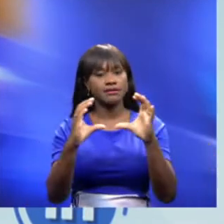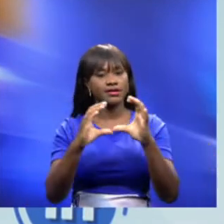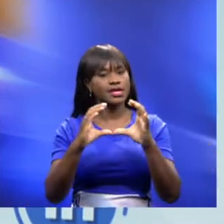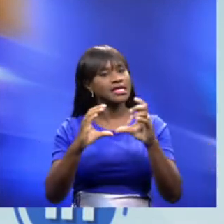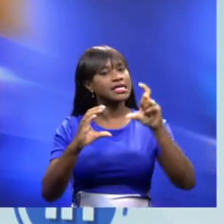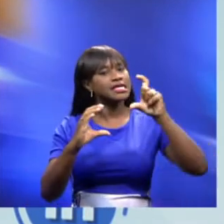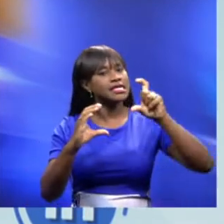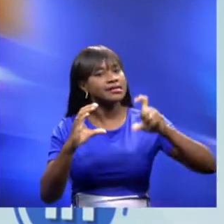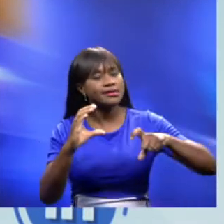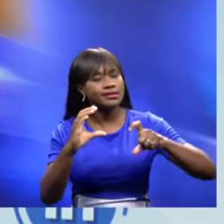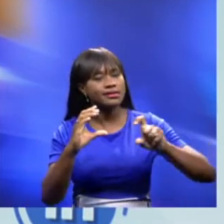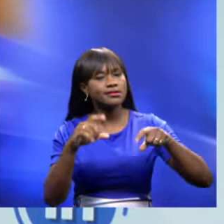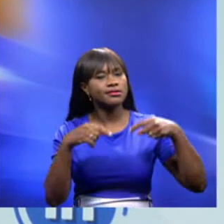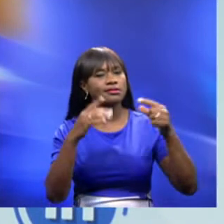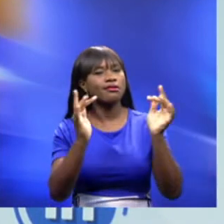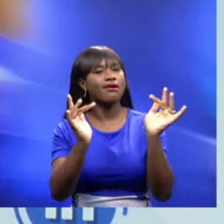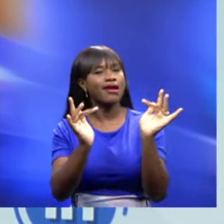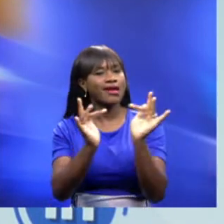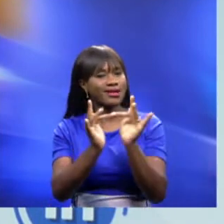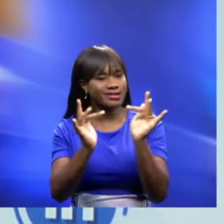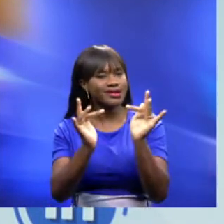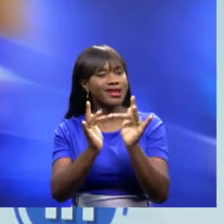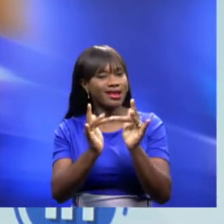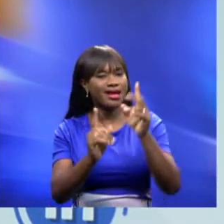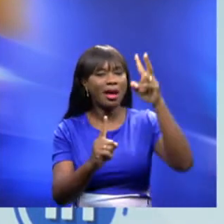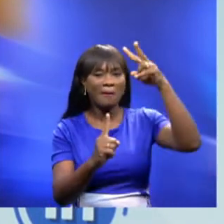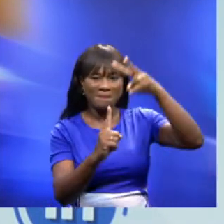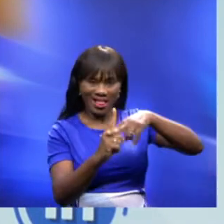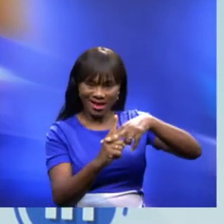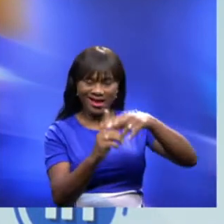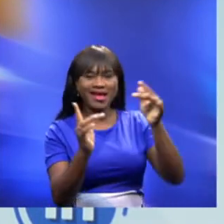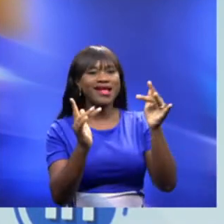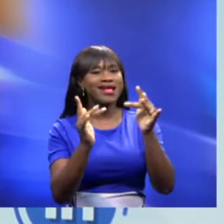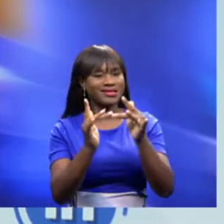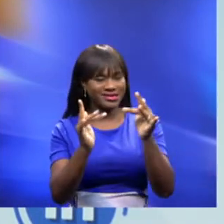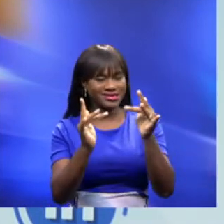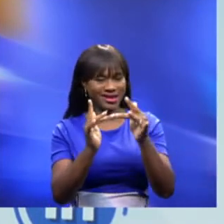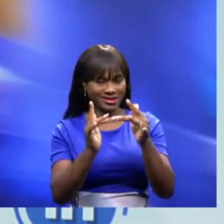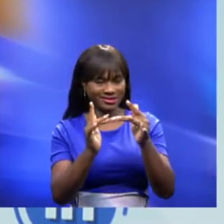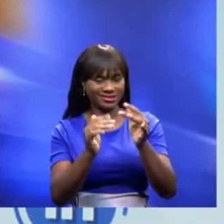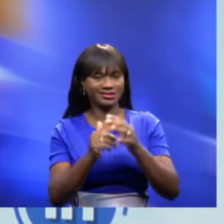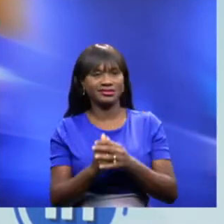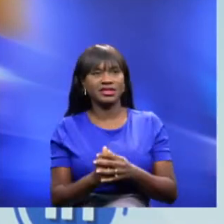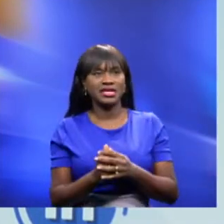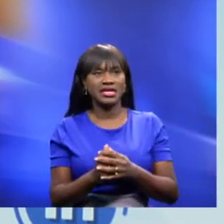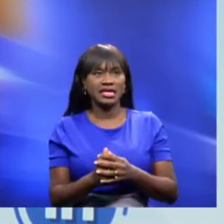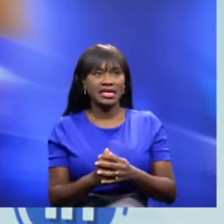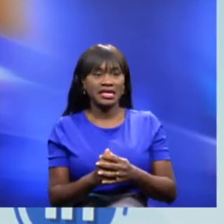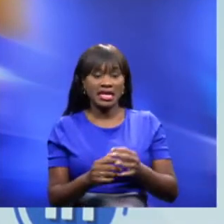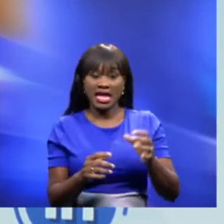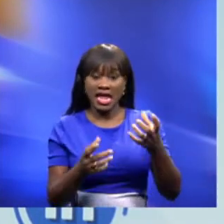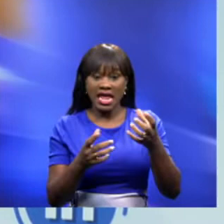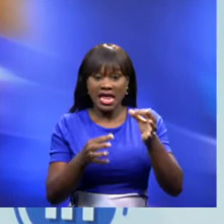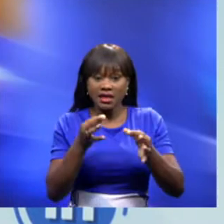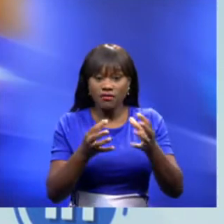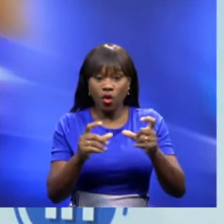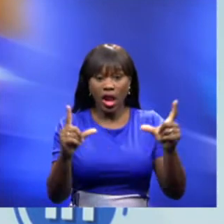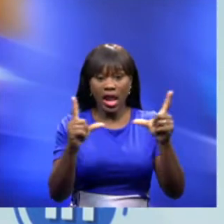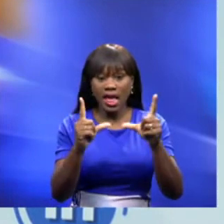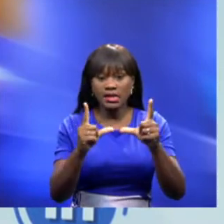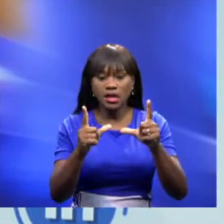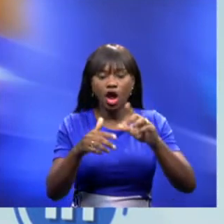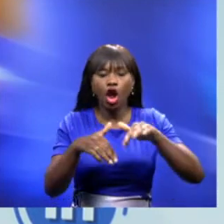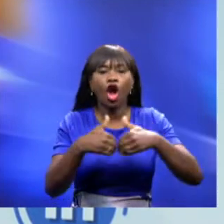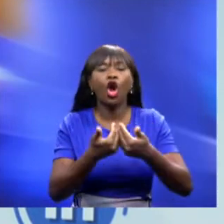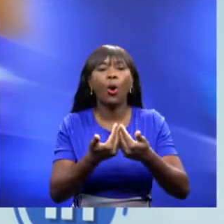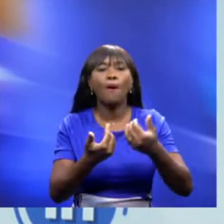to access the internet at some point in time. In order to get your license now, you have to make an